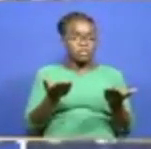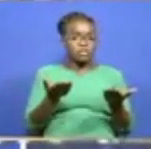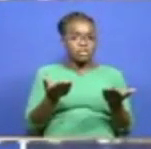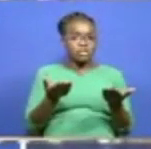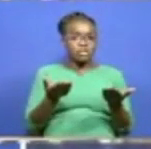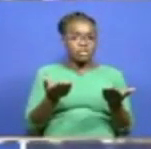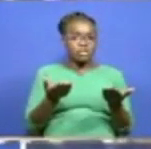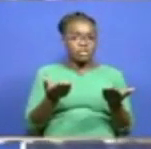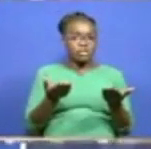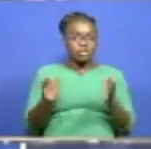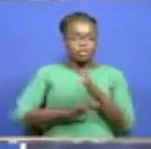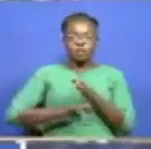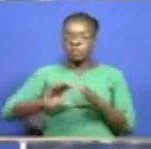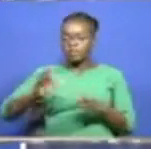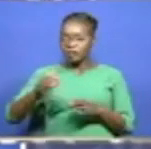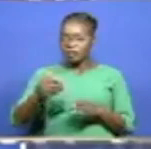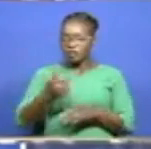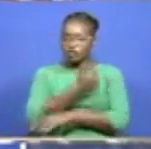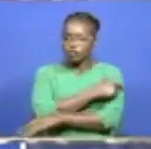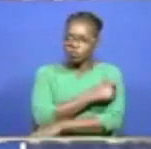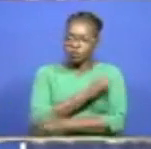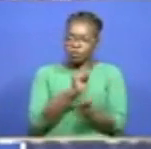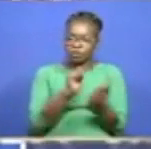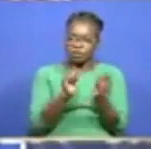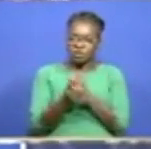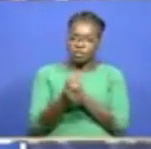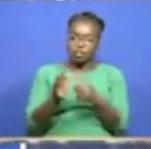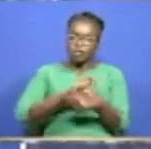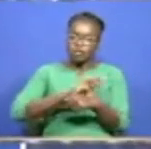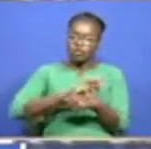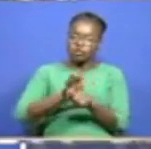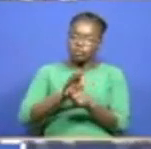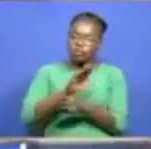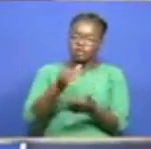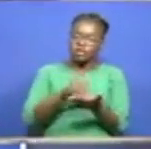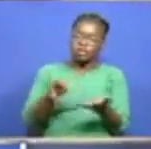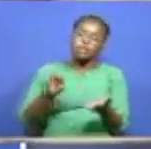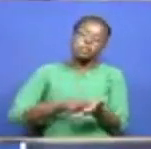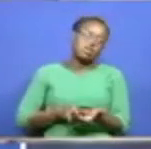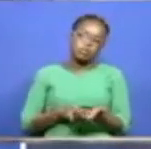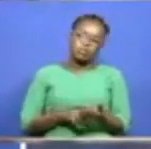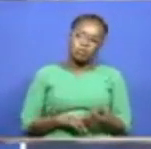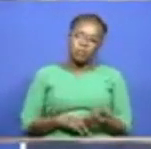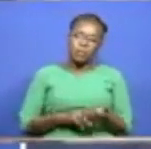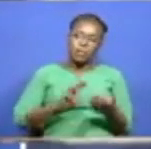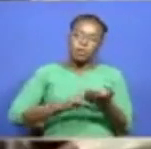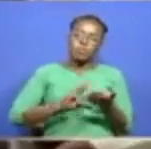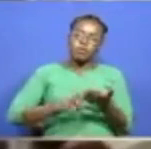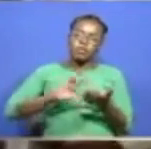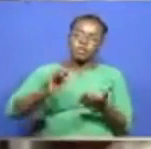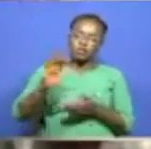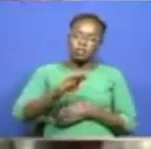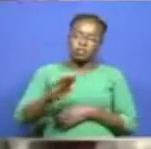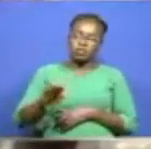Kanam Sub-County Hospital ambayo ilikuwa converted to COVID center na imekuwa registered. And Migori County Assembly Speaker